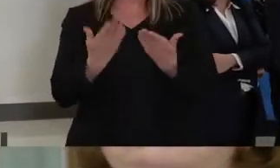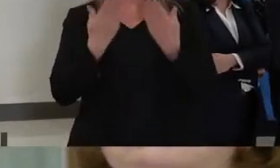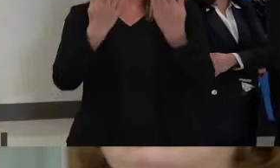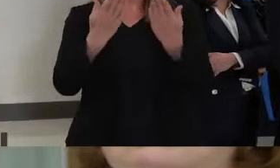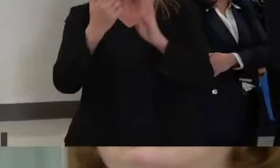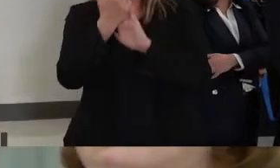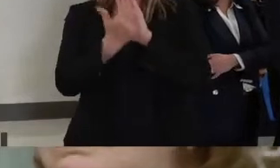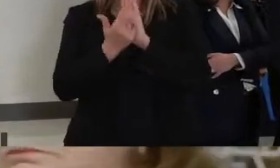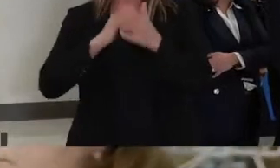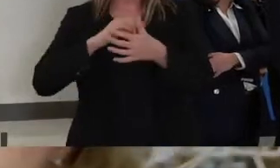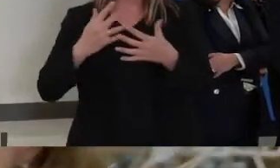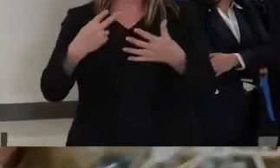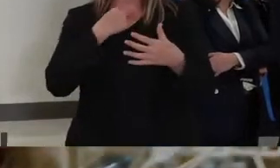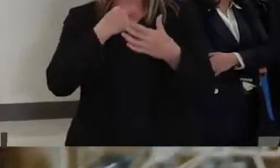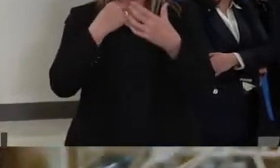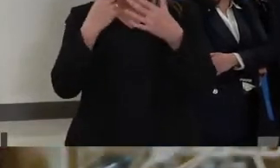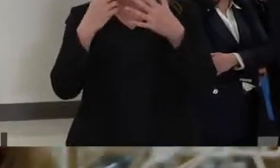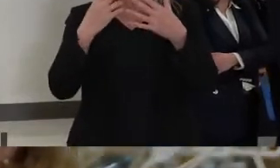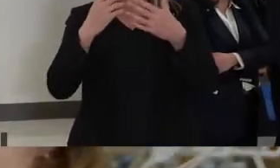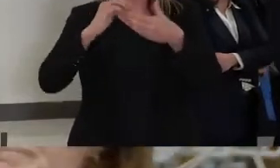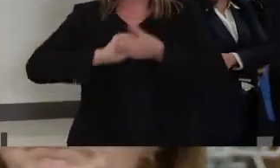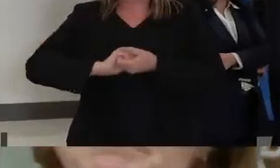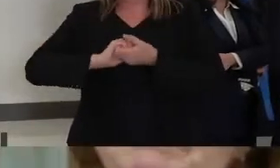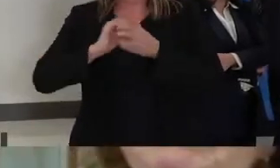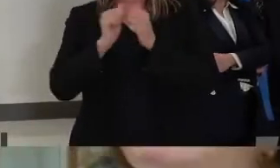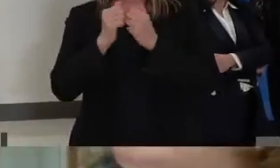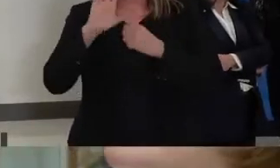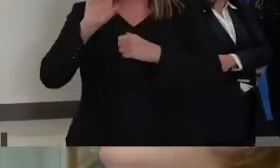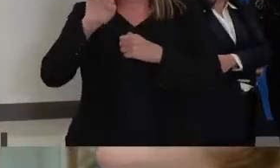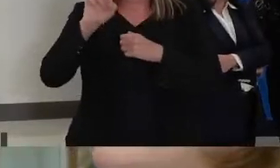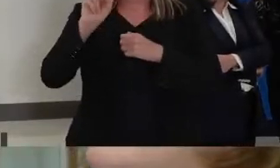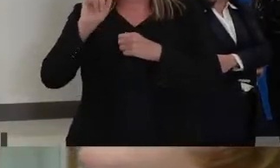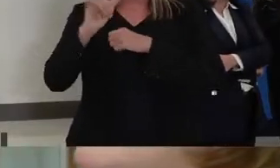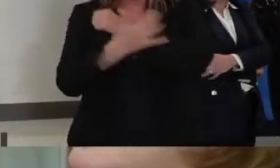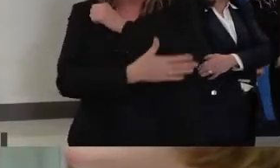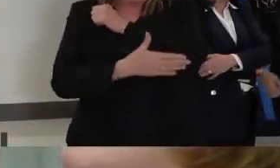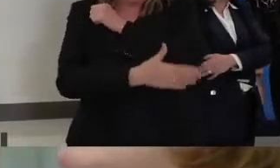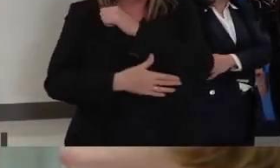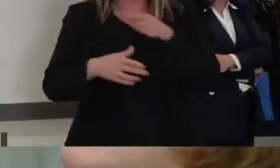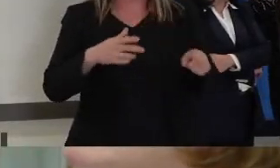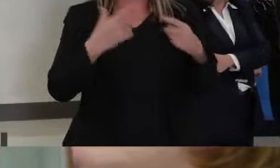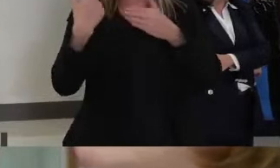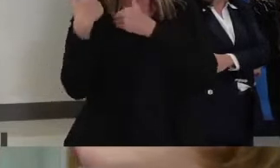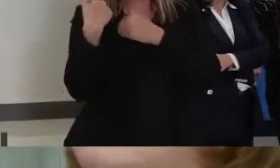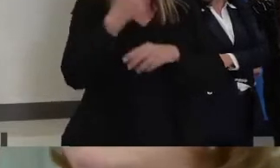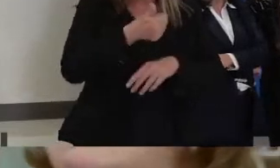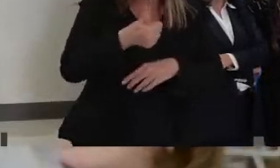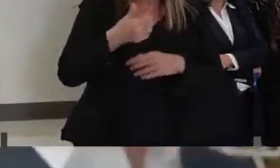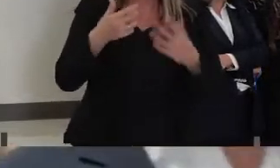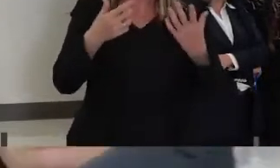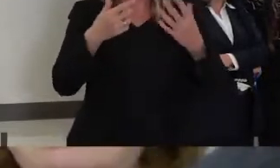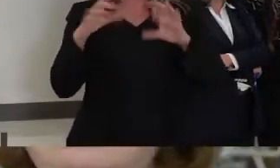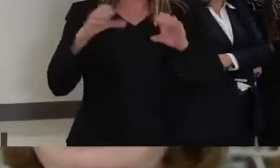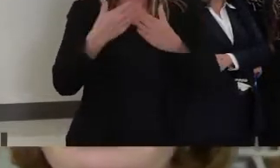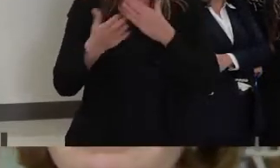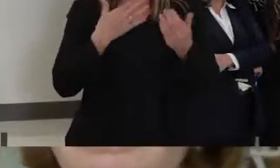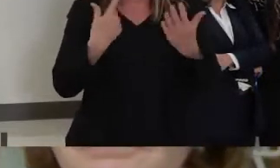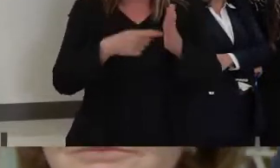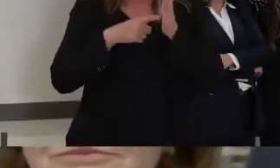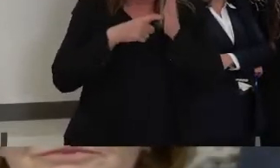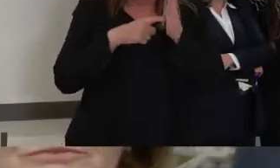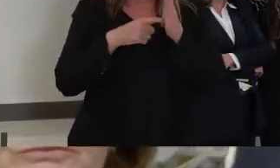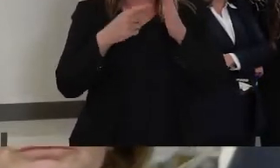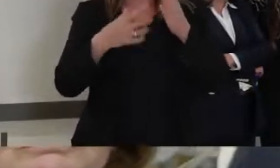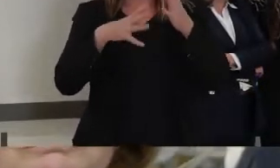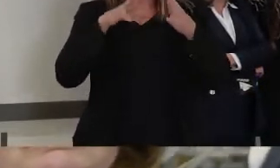binding partnership agreement with our county, where the county has obligated itself to do whatever it takes, including adding as many of